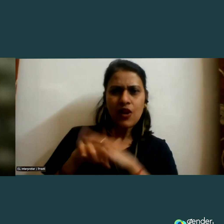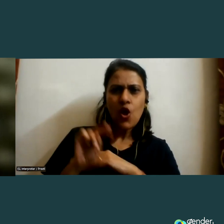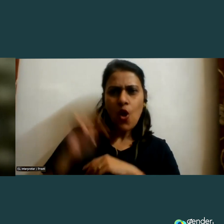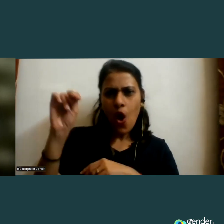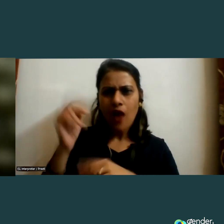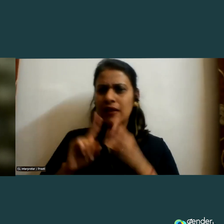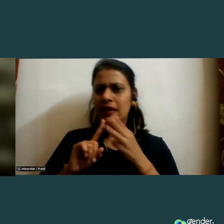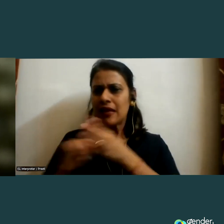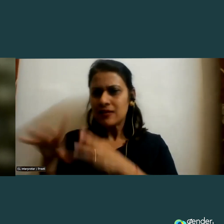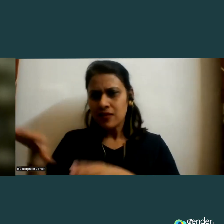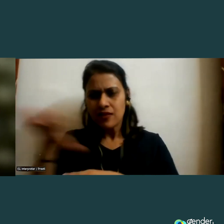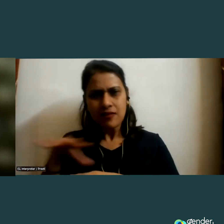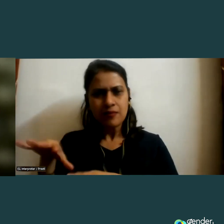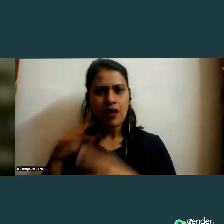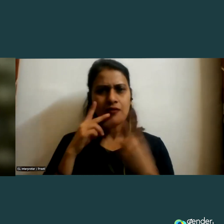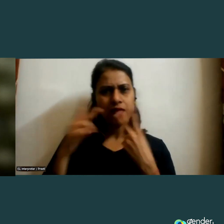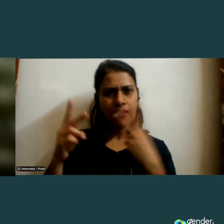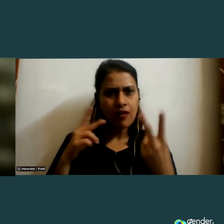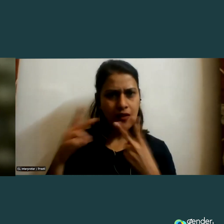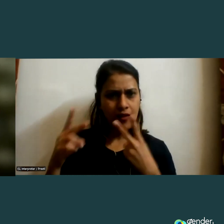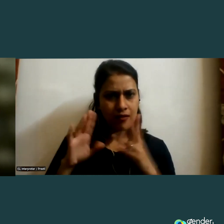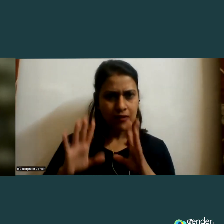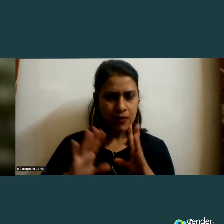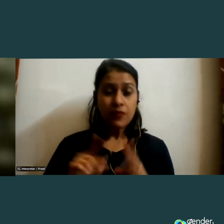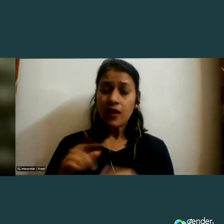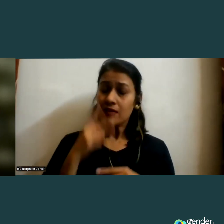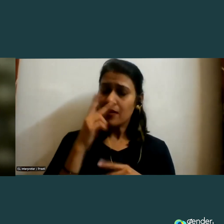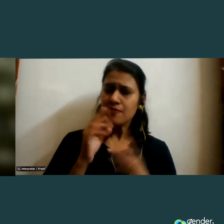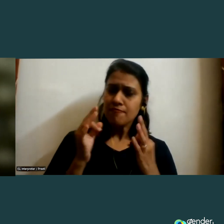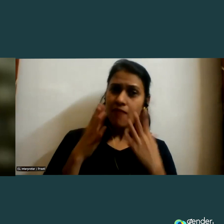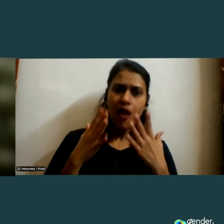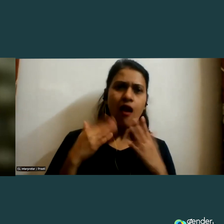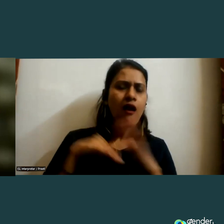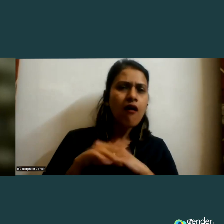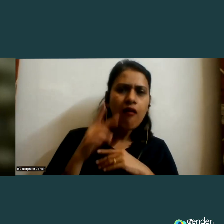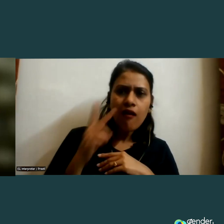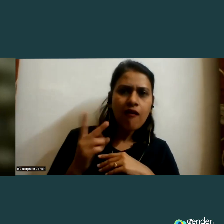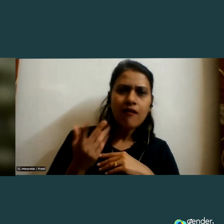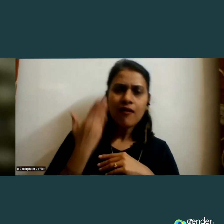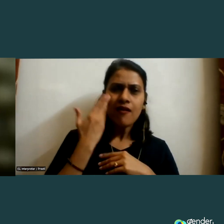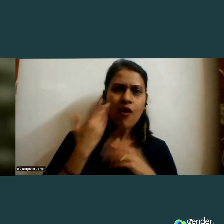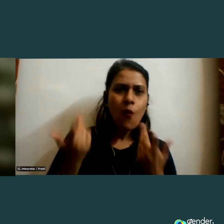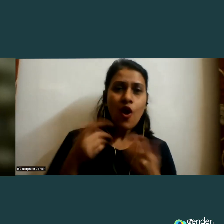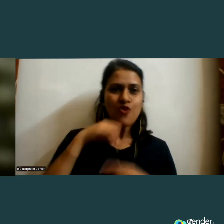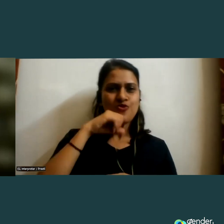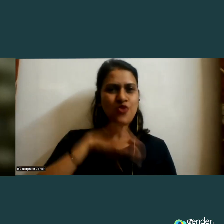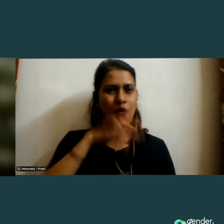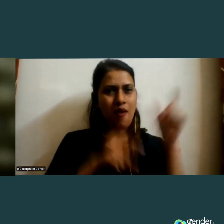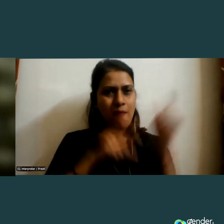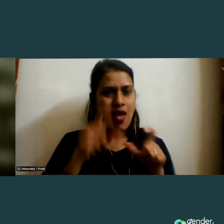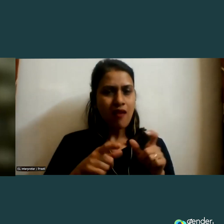city. And what was incredible was to see how quickly the youth and young